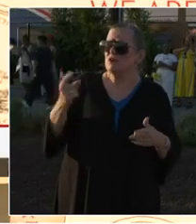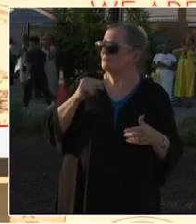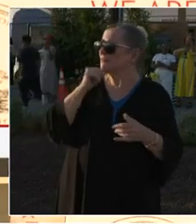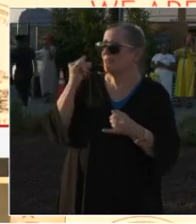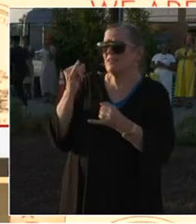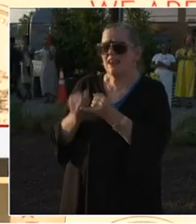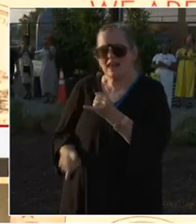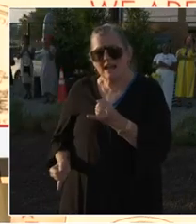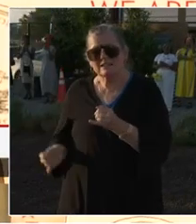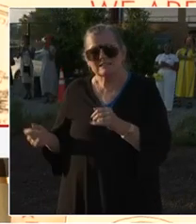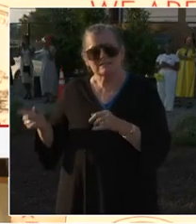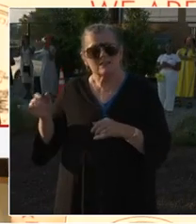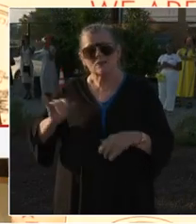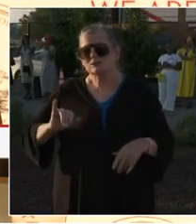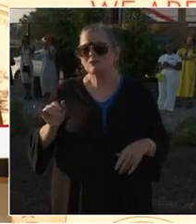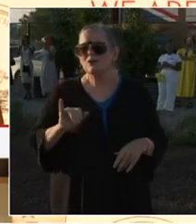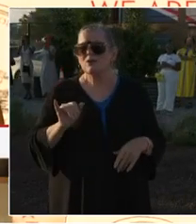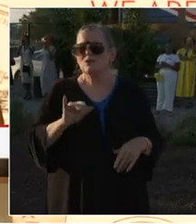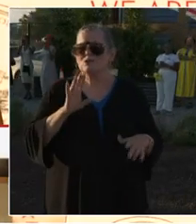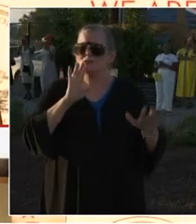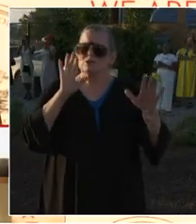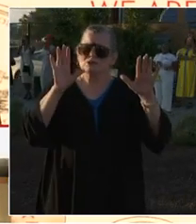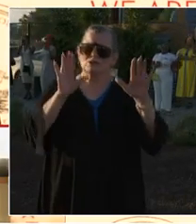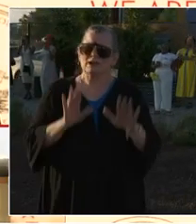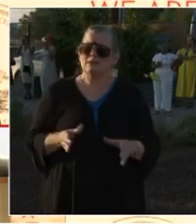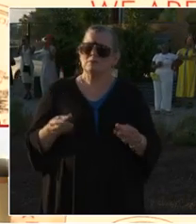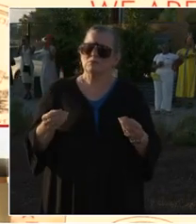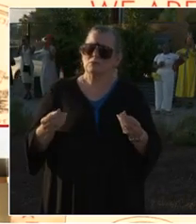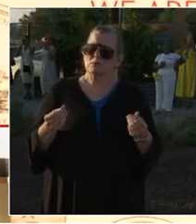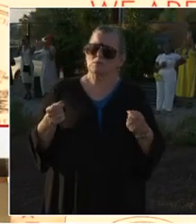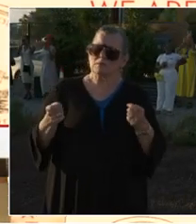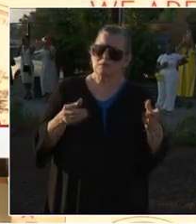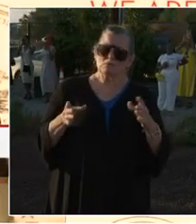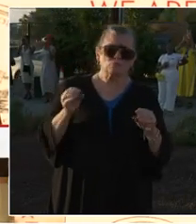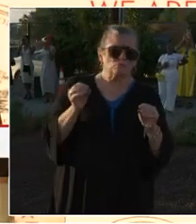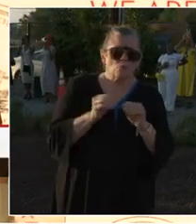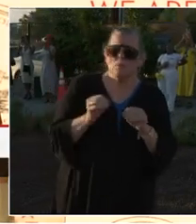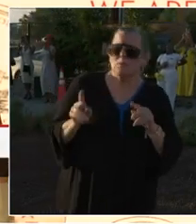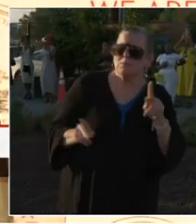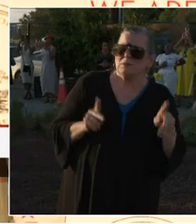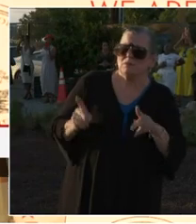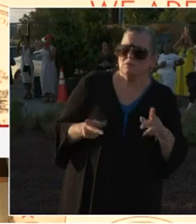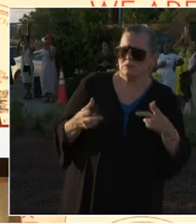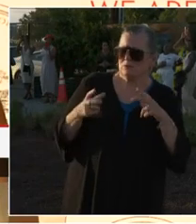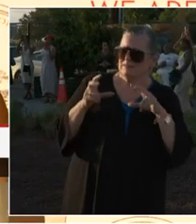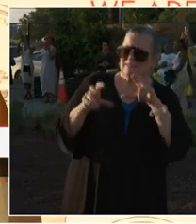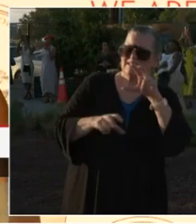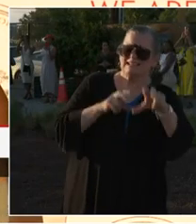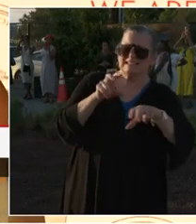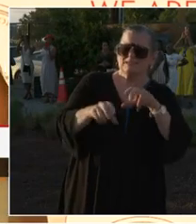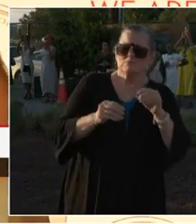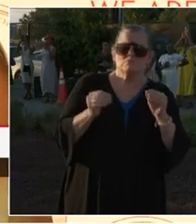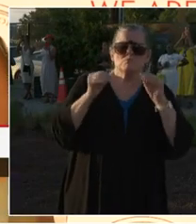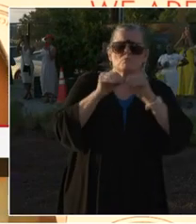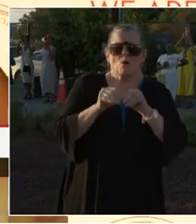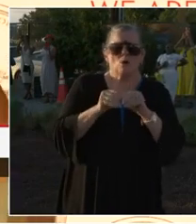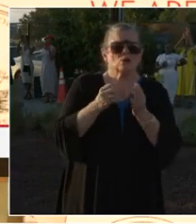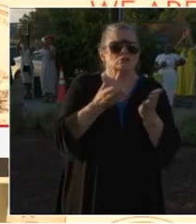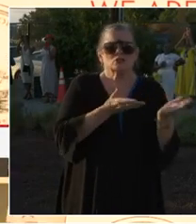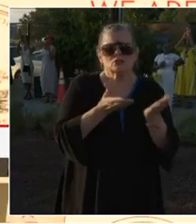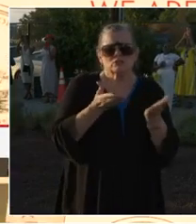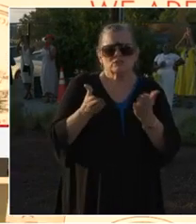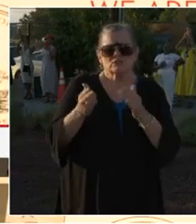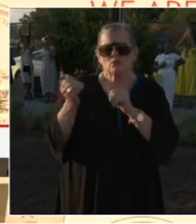there are also incredible opportunities for more people to make more investments and do more to serve all 8